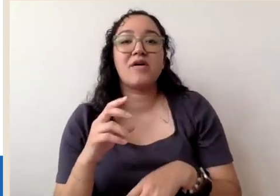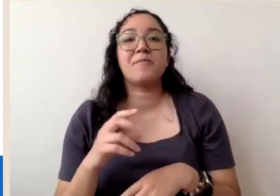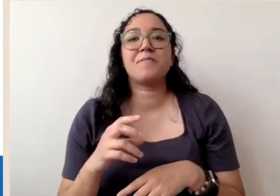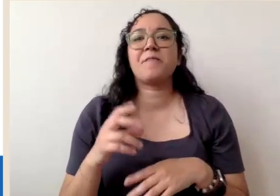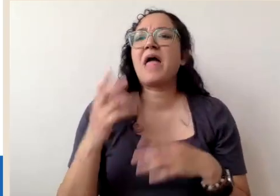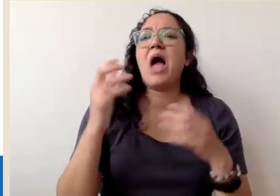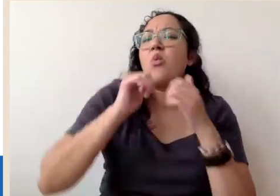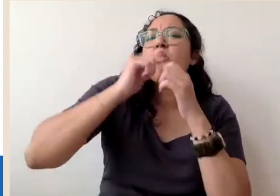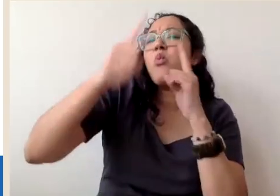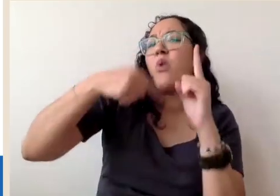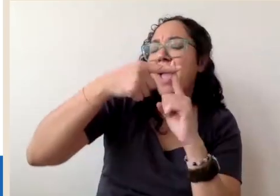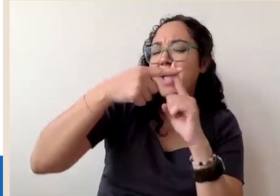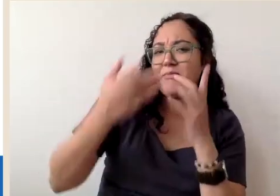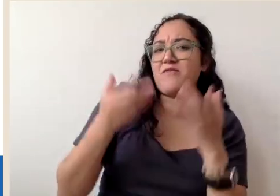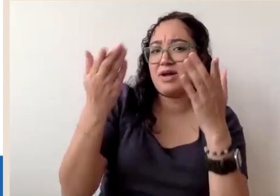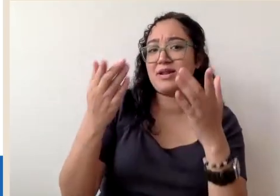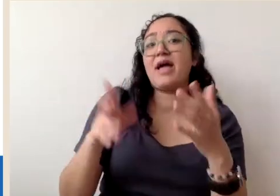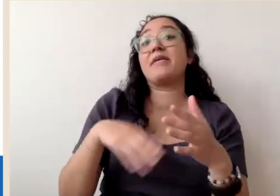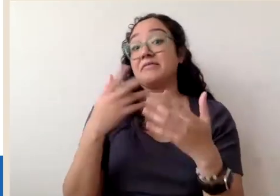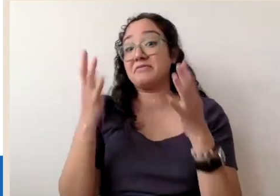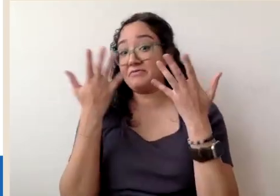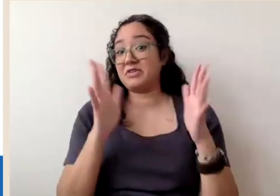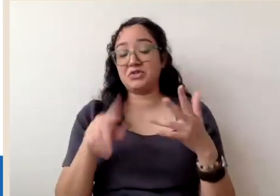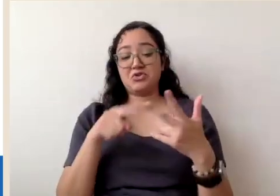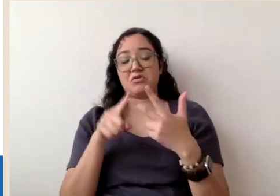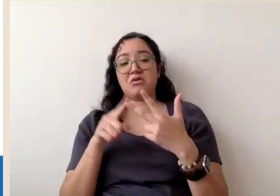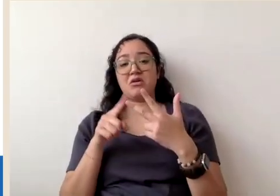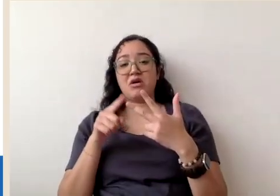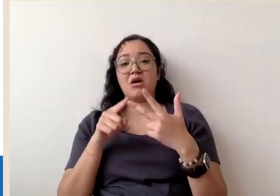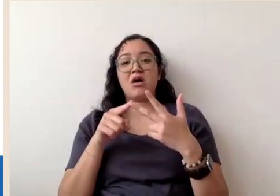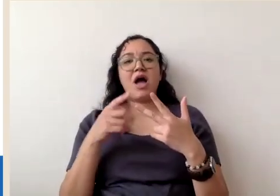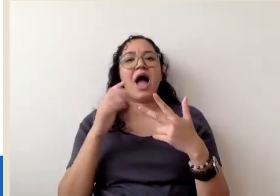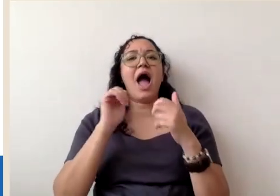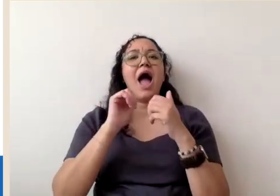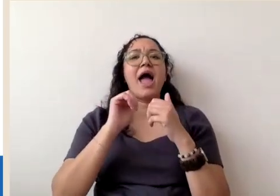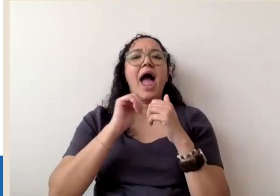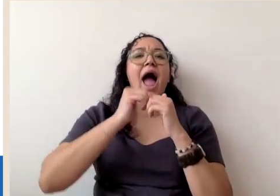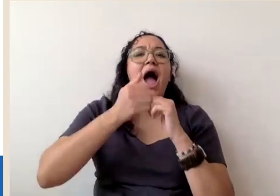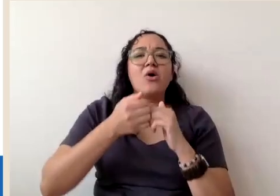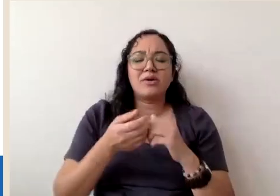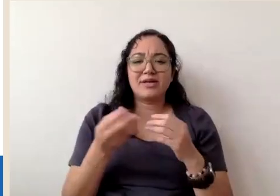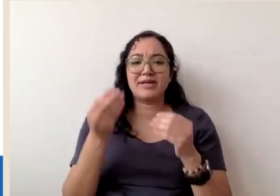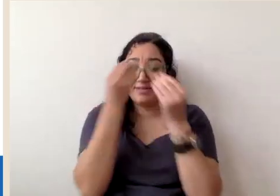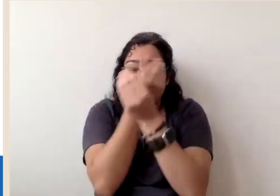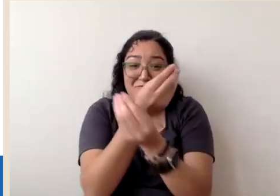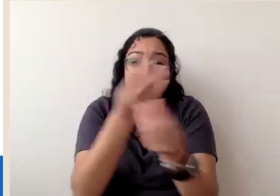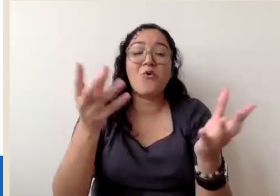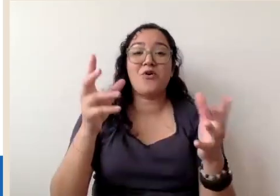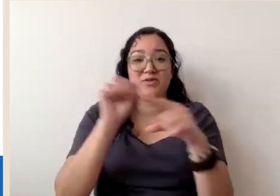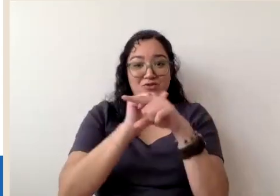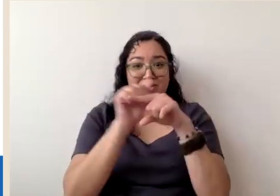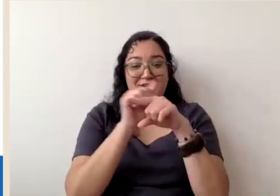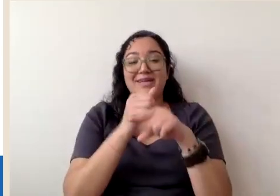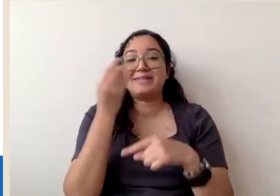And after you decide when you would provide the training, when will you actually market this training to potential students? They have to know that this is